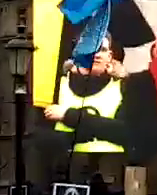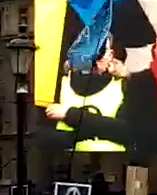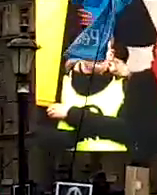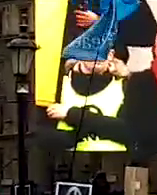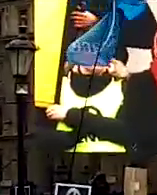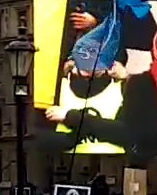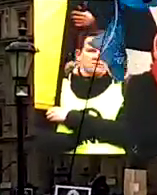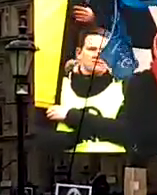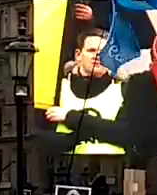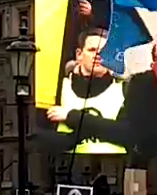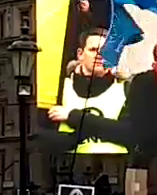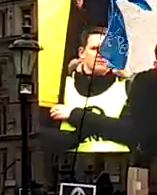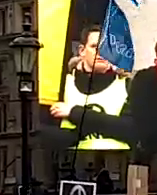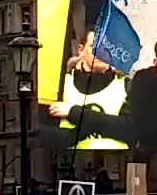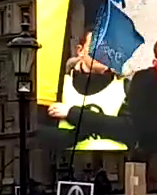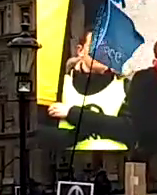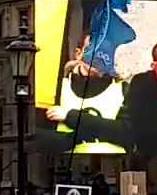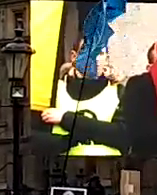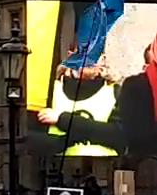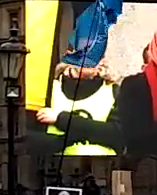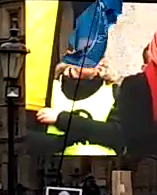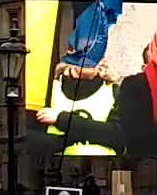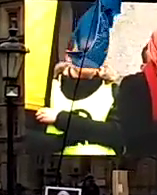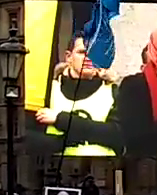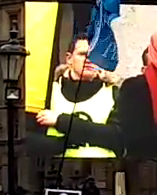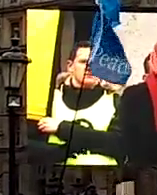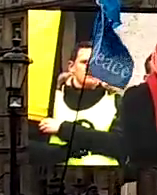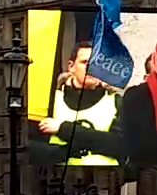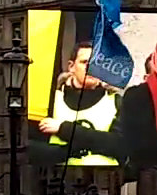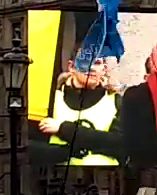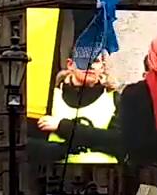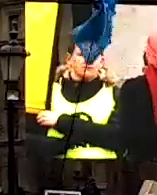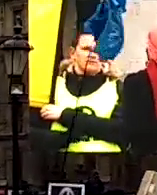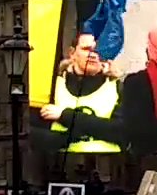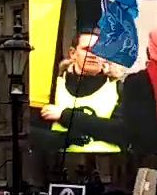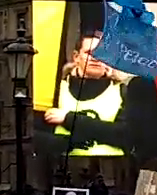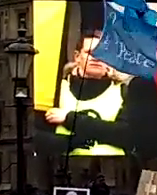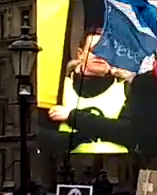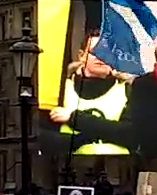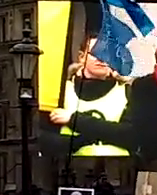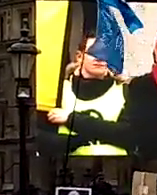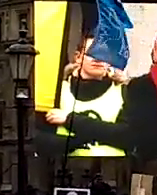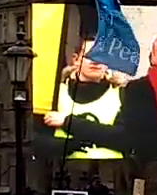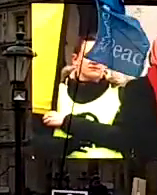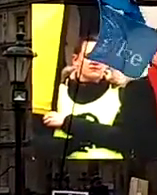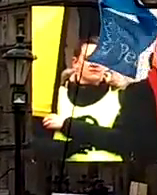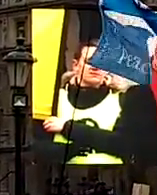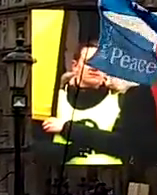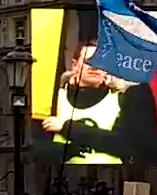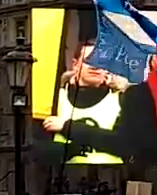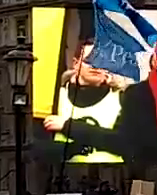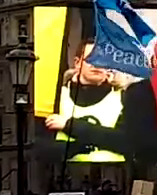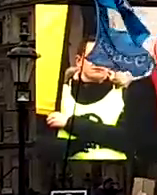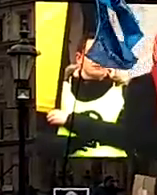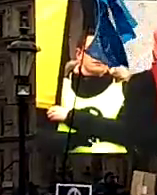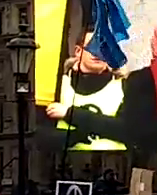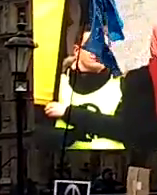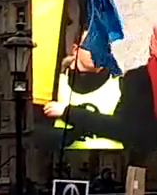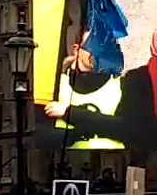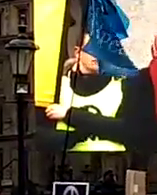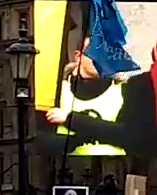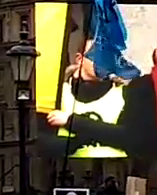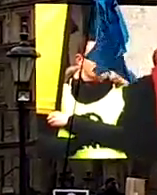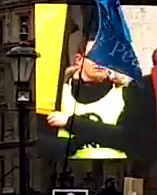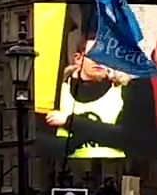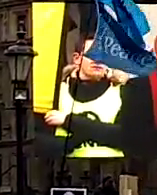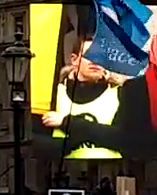thrive on destruction, which makes Trident of no threat, but maybe even an attraction.